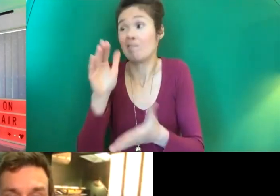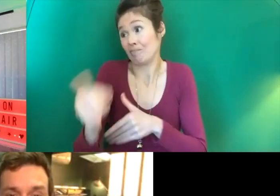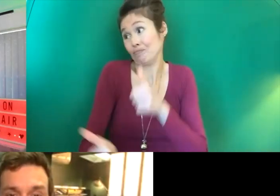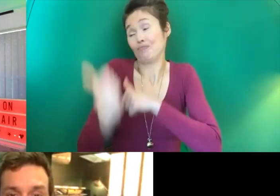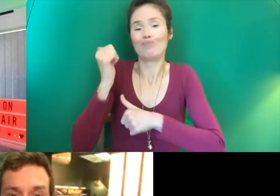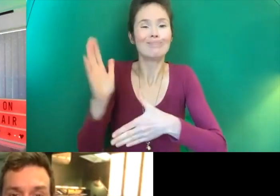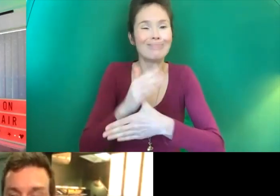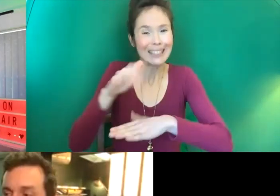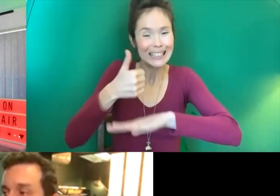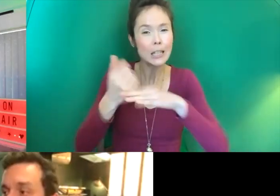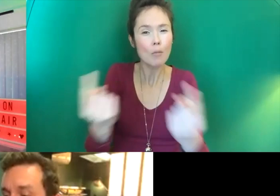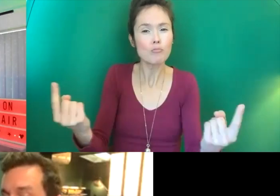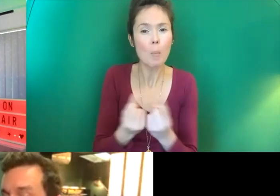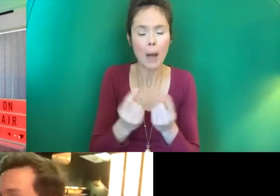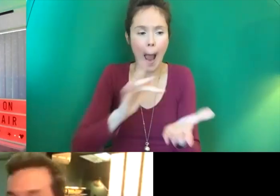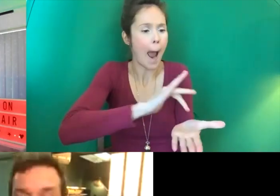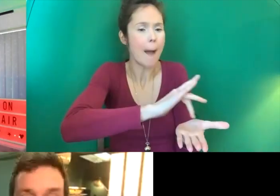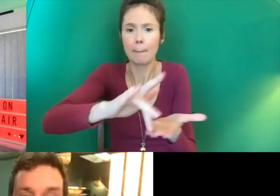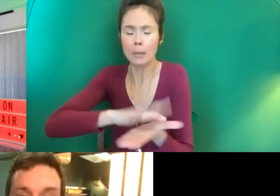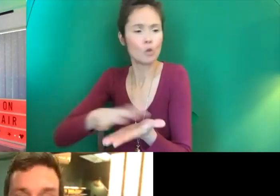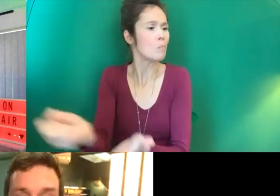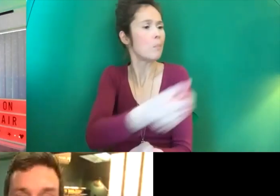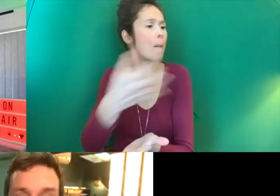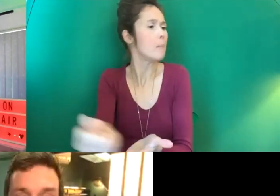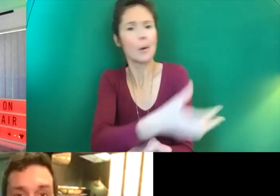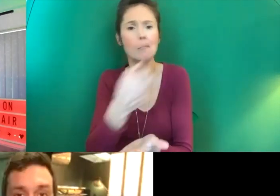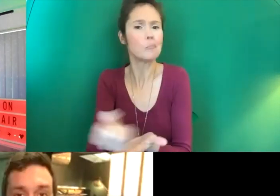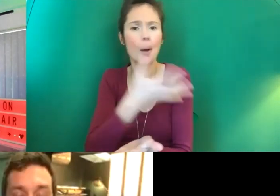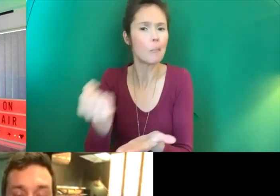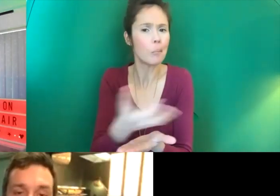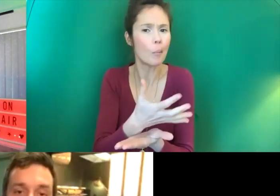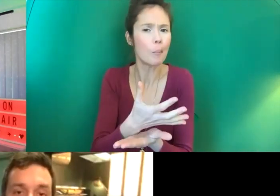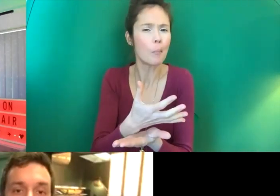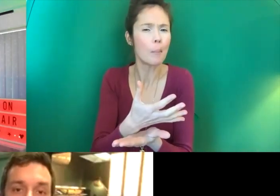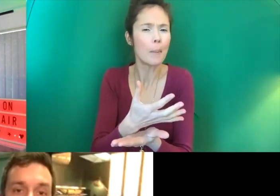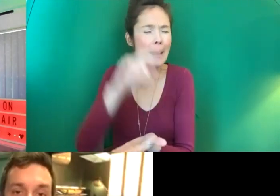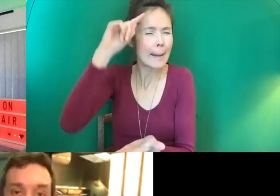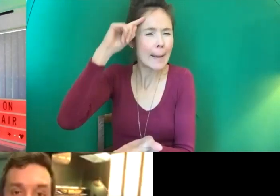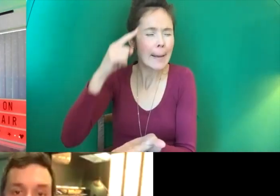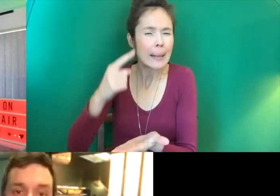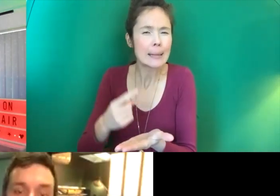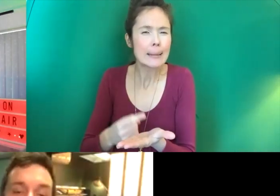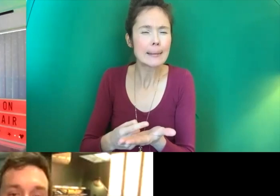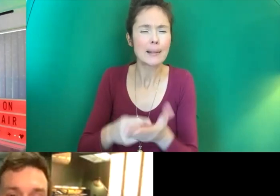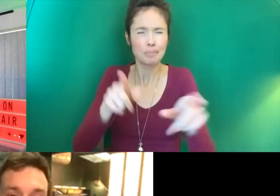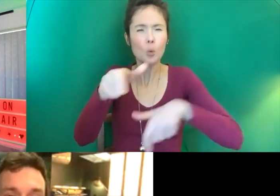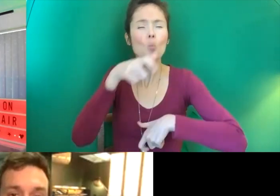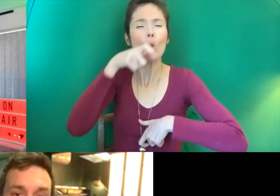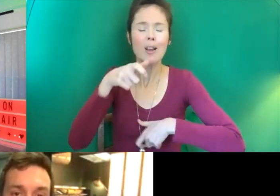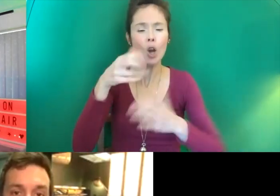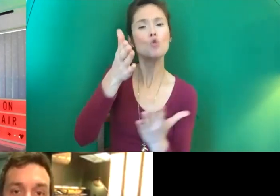you can use in whatever way you want. So we changed what neutral was at the studio. So